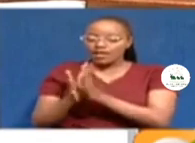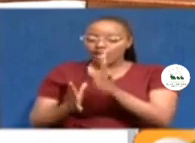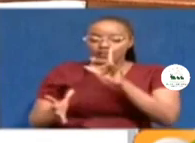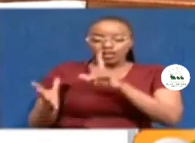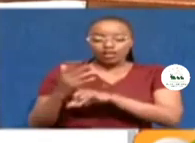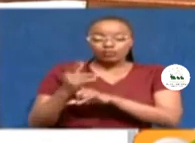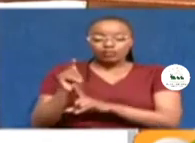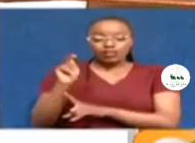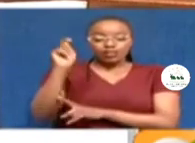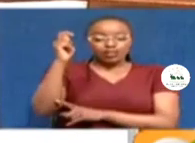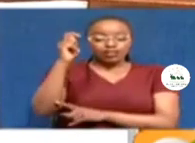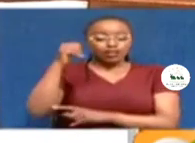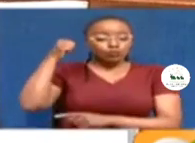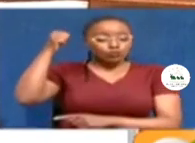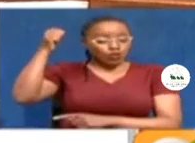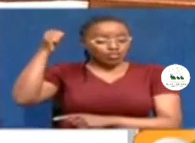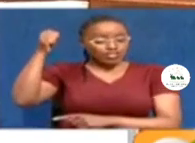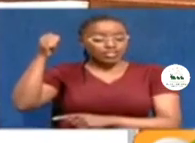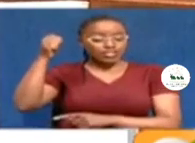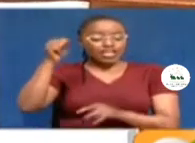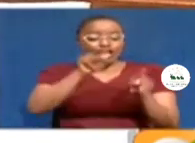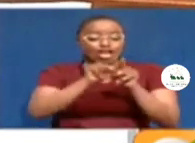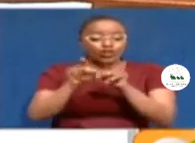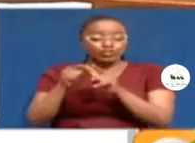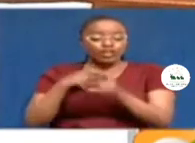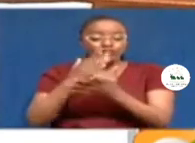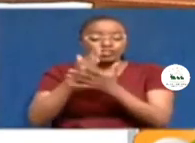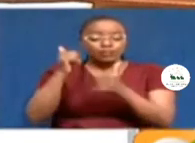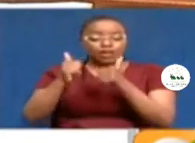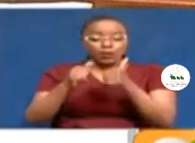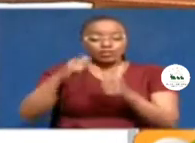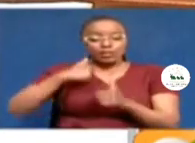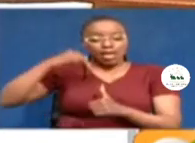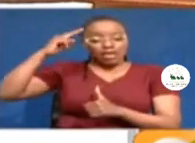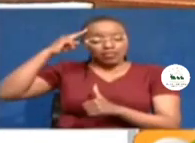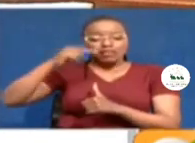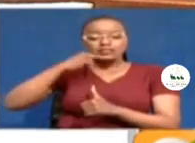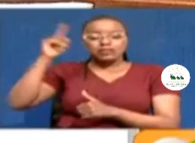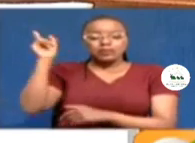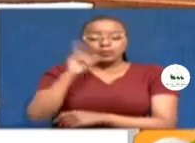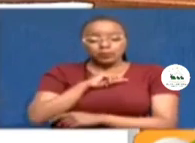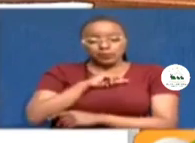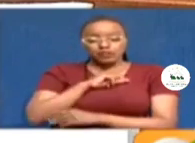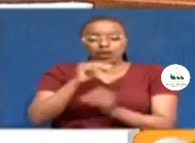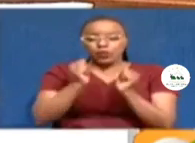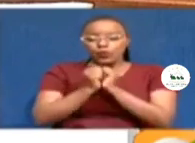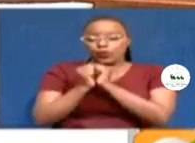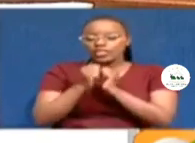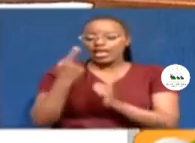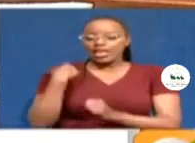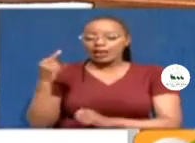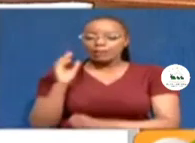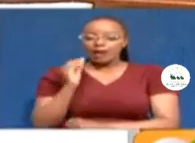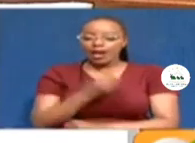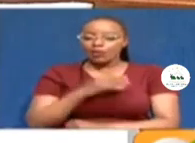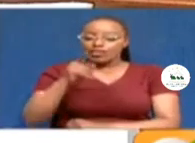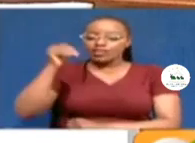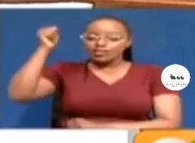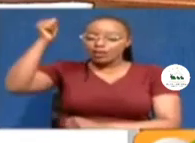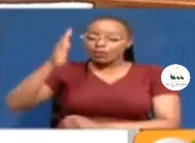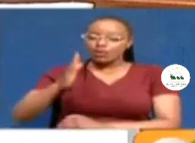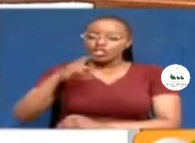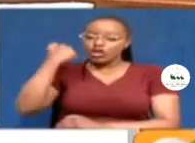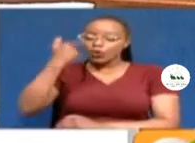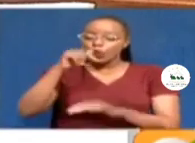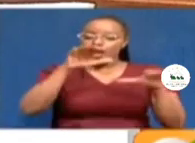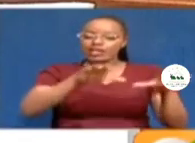captured Kenyan politics. And there is something that I think has been said times without number. These are politicians